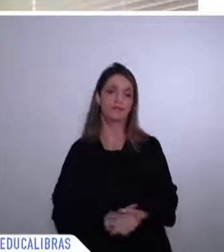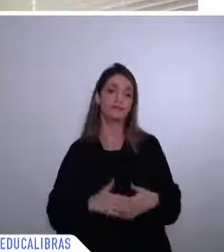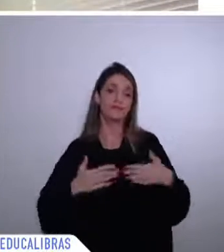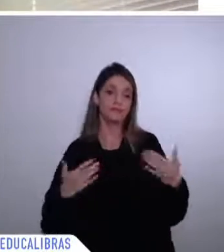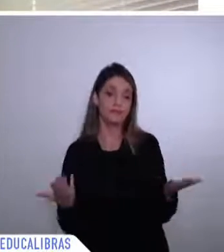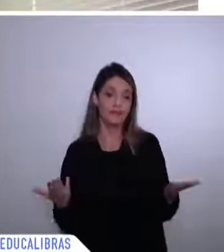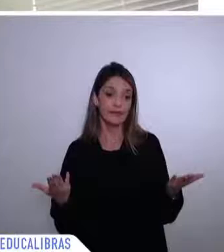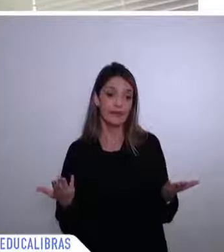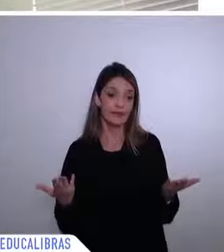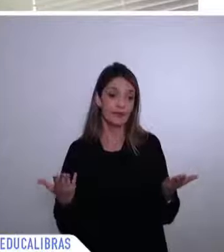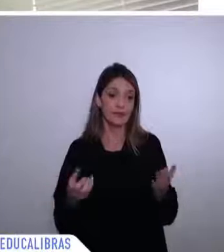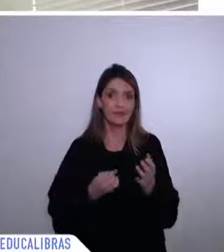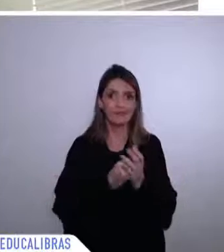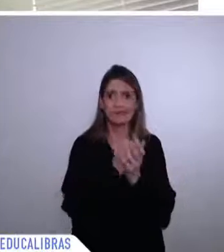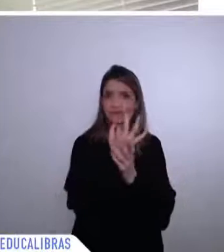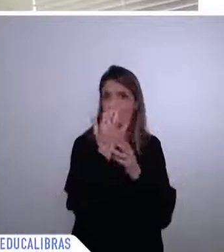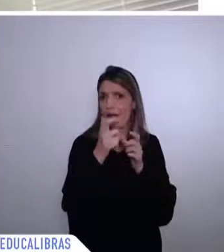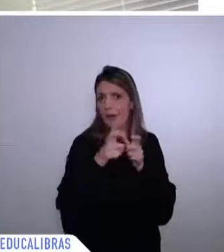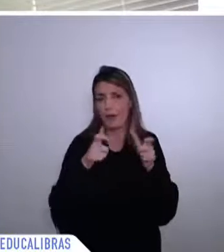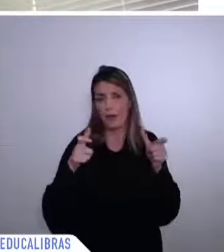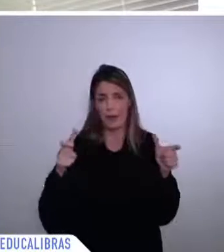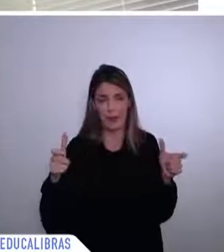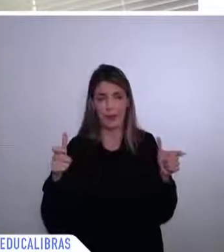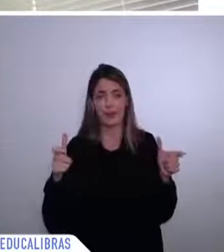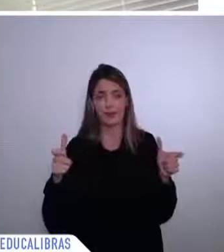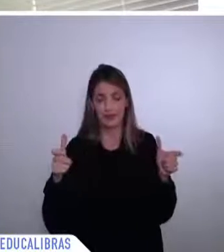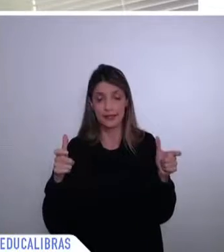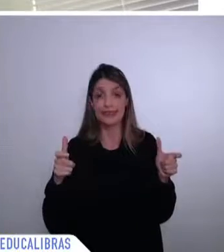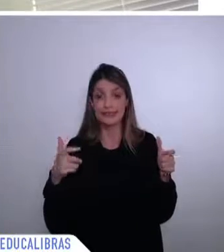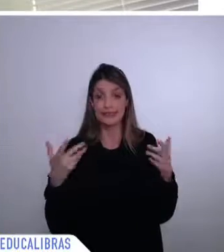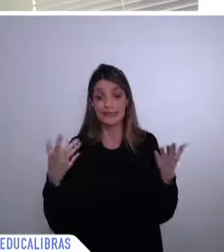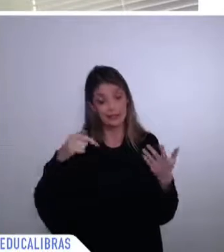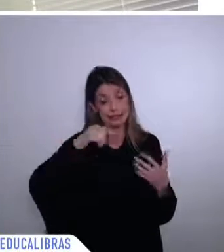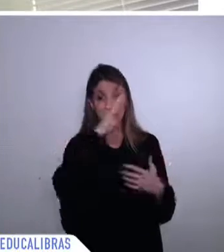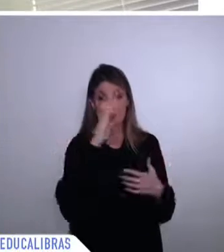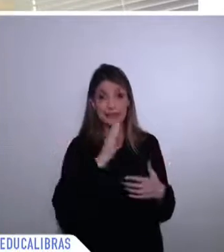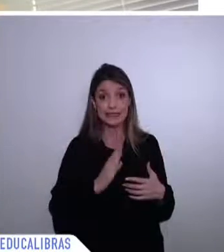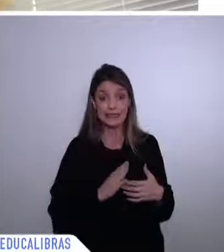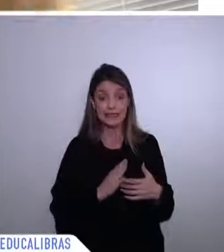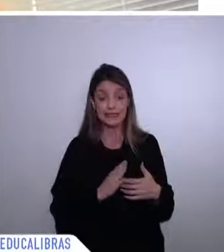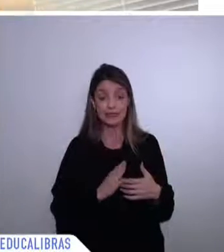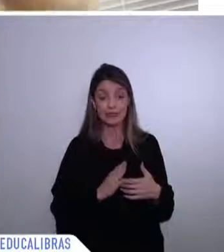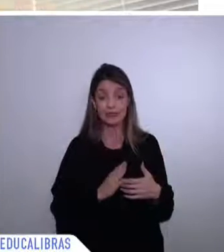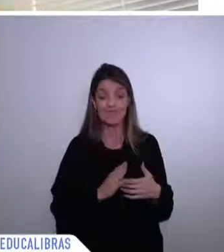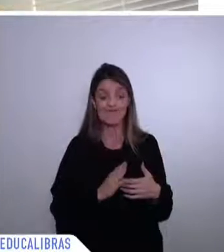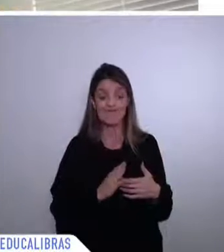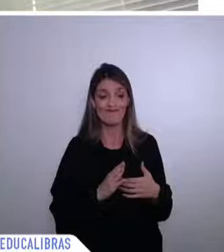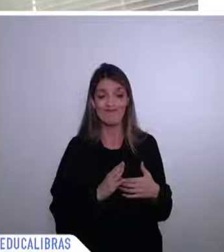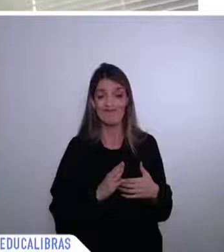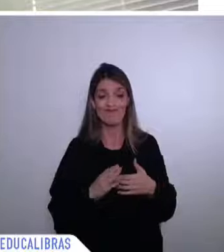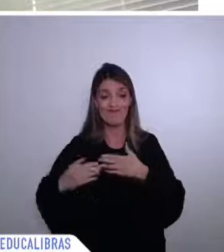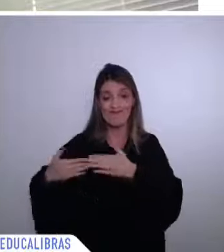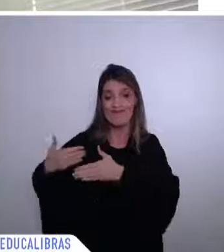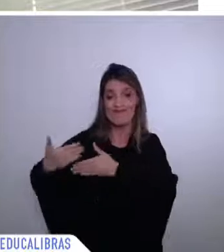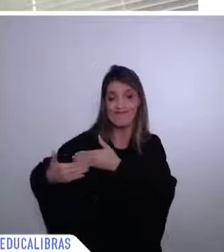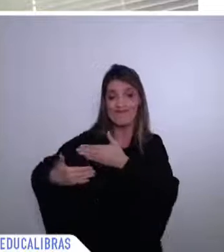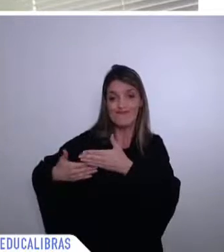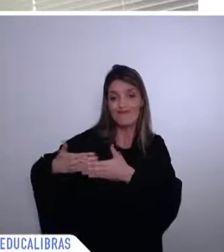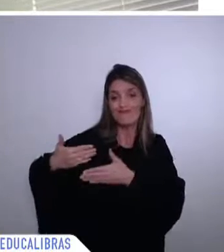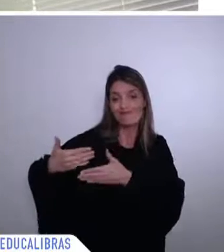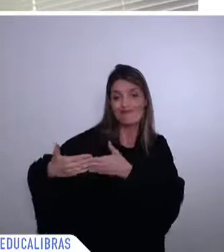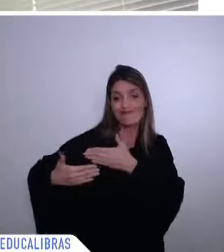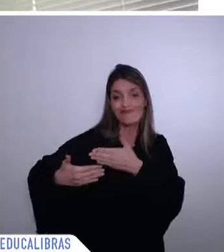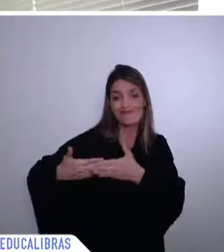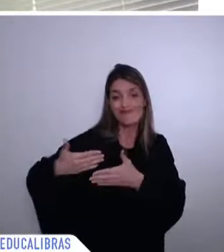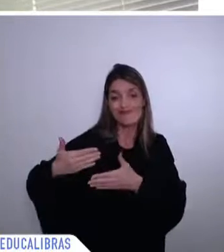the marketplace. So these are unsurmountable challenges we have ahead of us. And when we think of